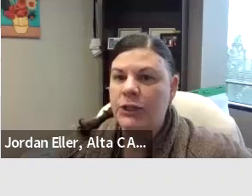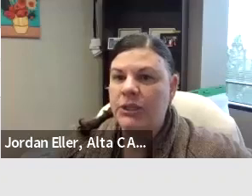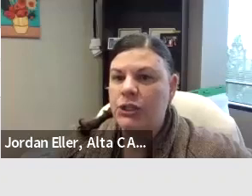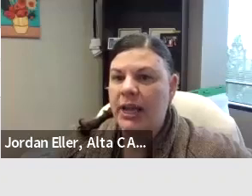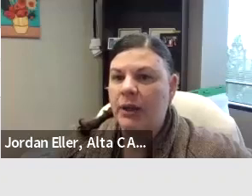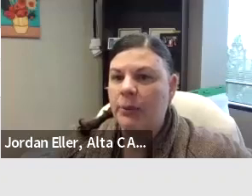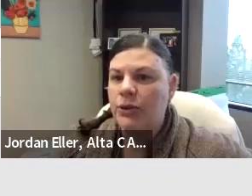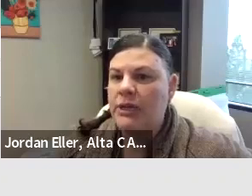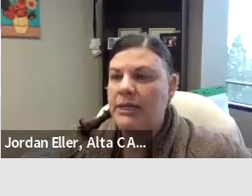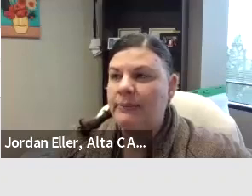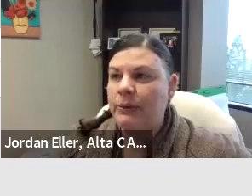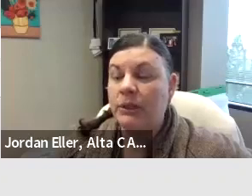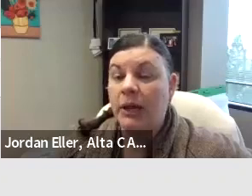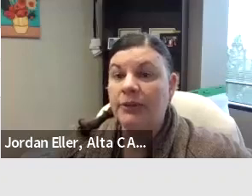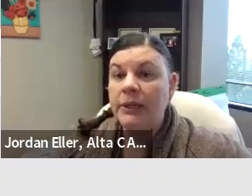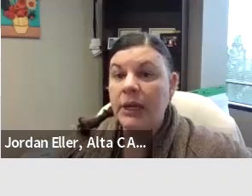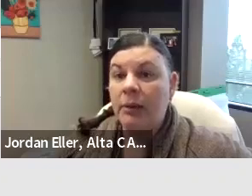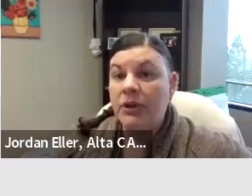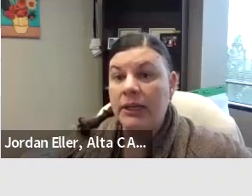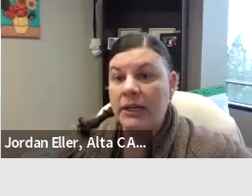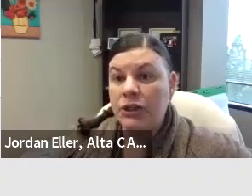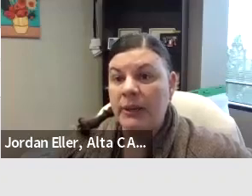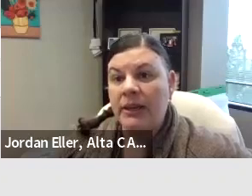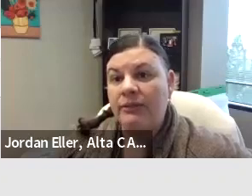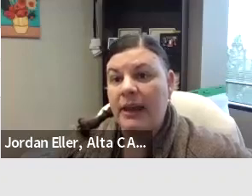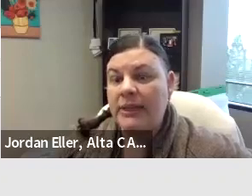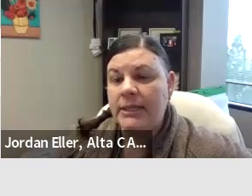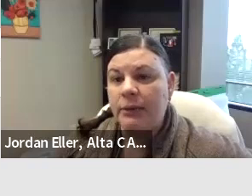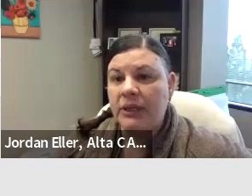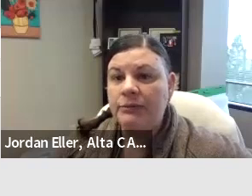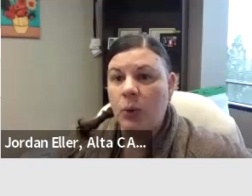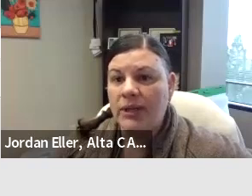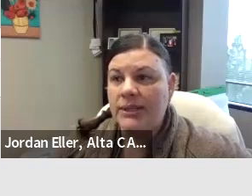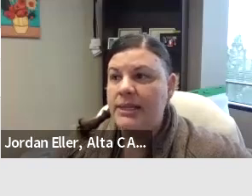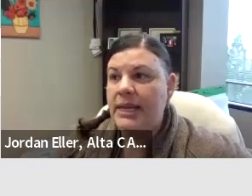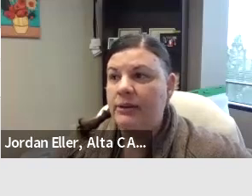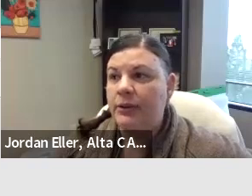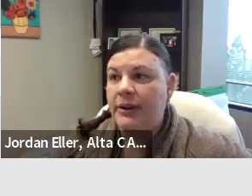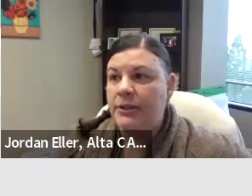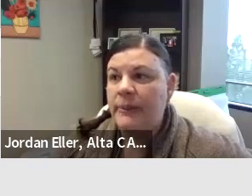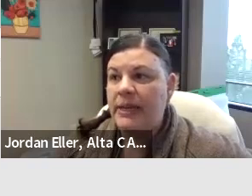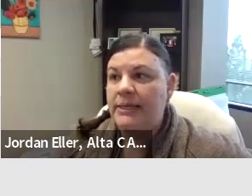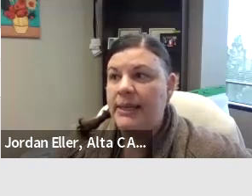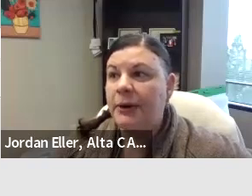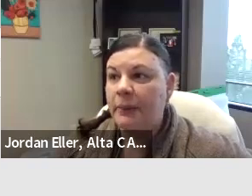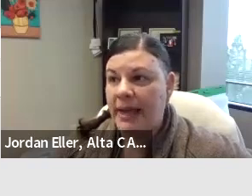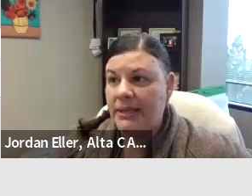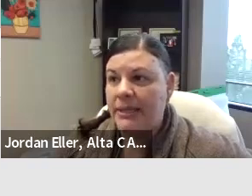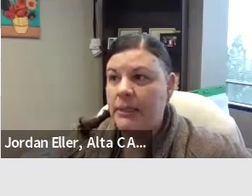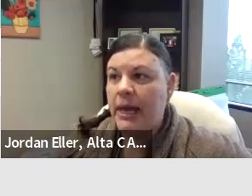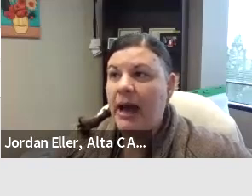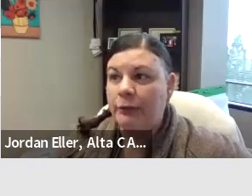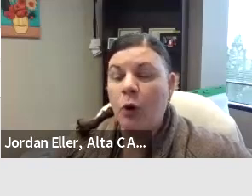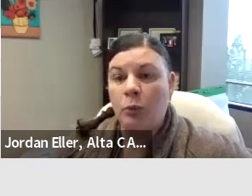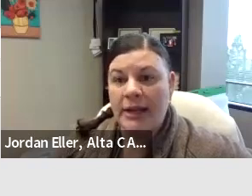diversity specialist, she had the opportunity to meet with a lot of non-English speaking families, and they really voiced a need for there to be a